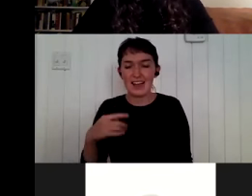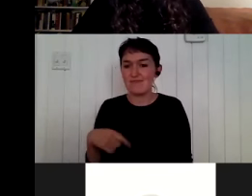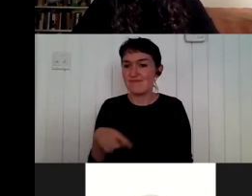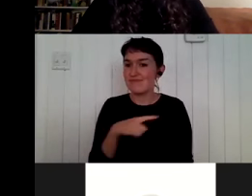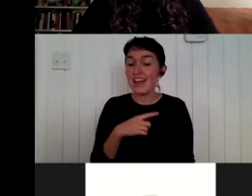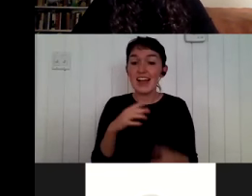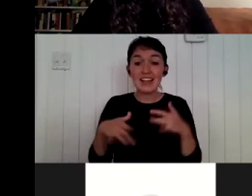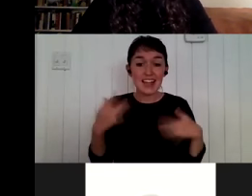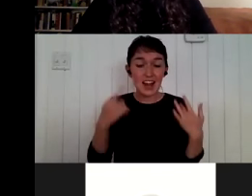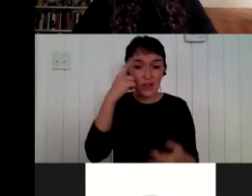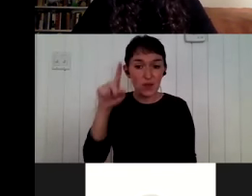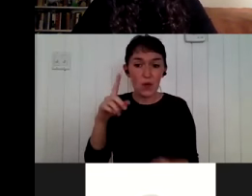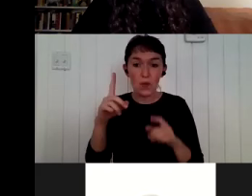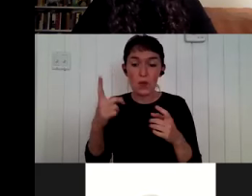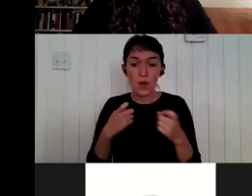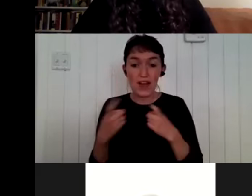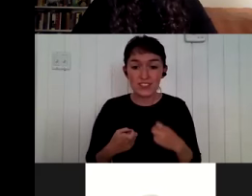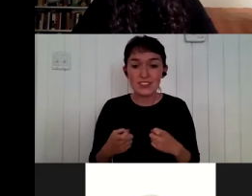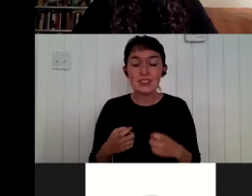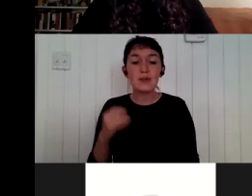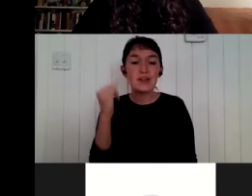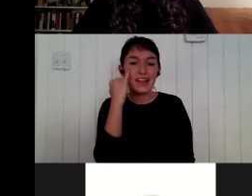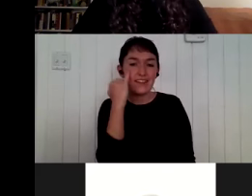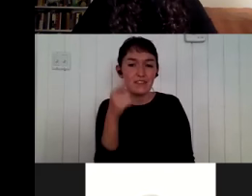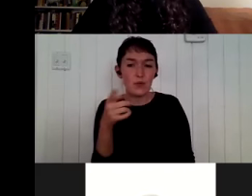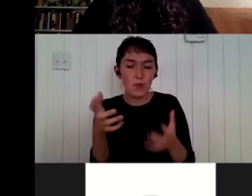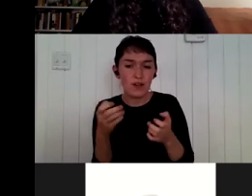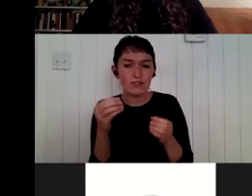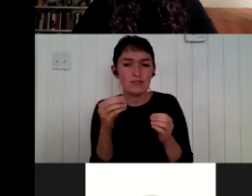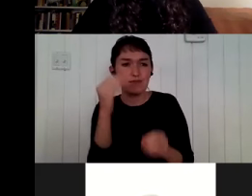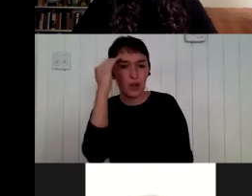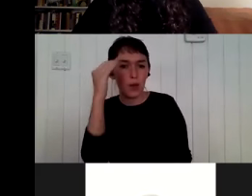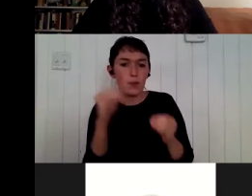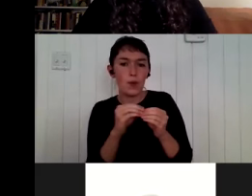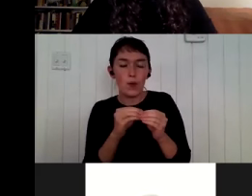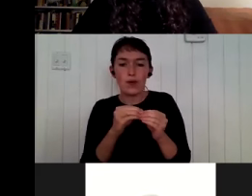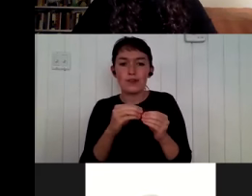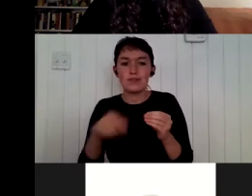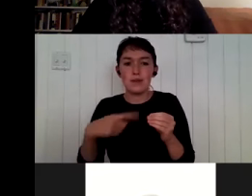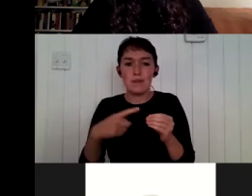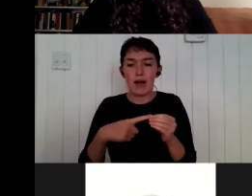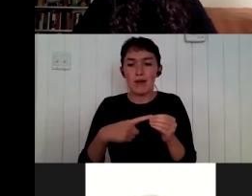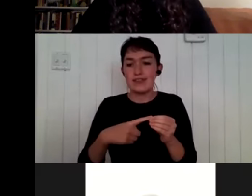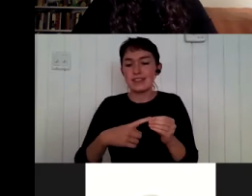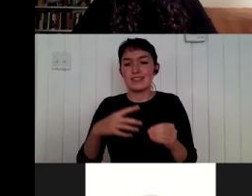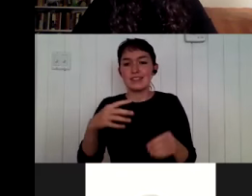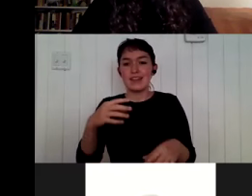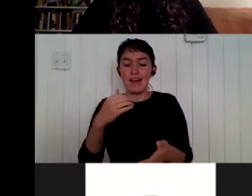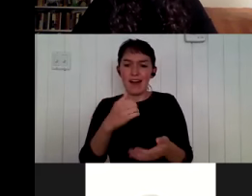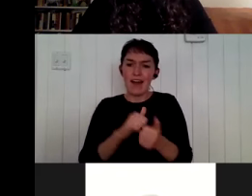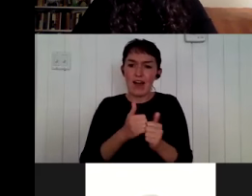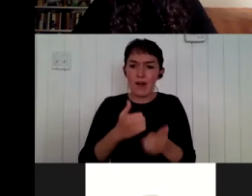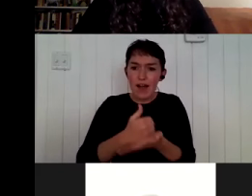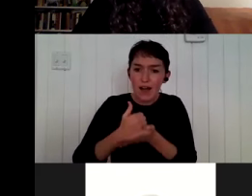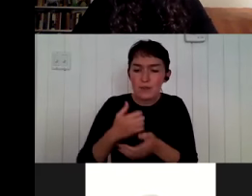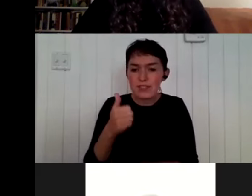really want to know the types of interventions, like there are websites, I highly recommend the National Sleep Foundation that